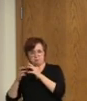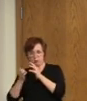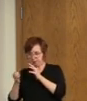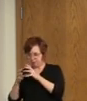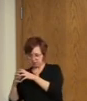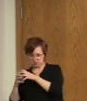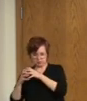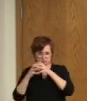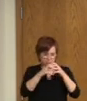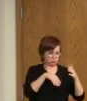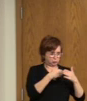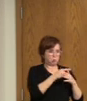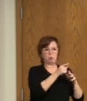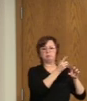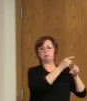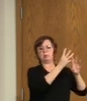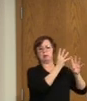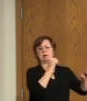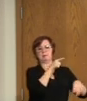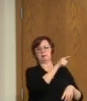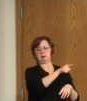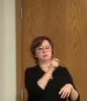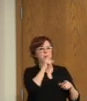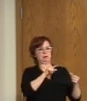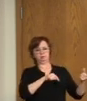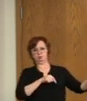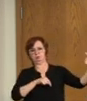virus transmission in the correctional facilities.